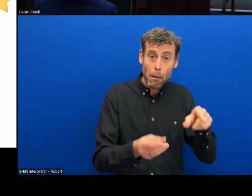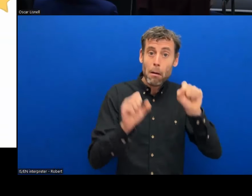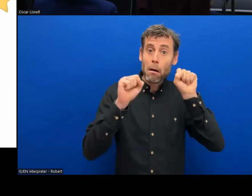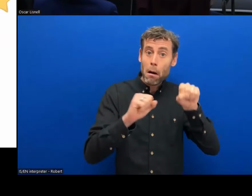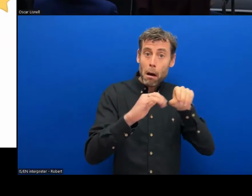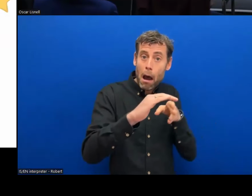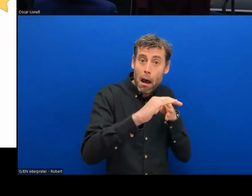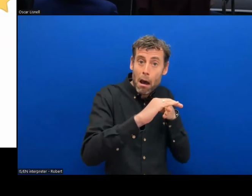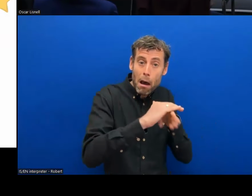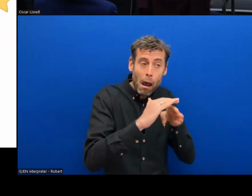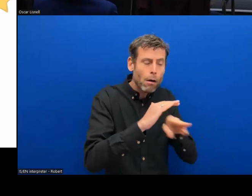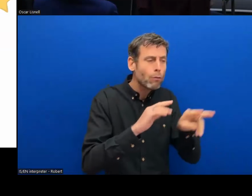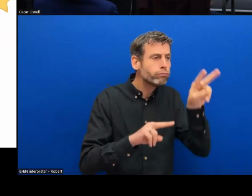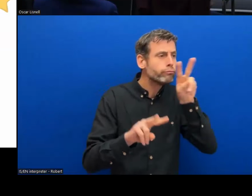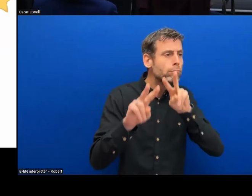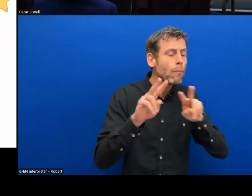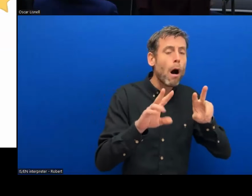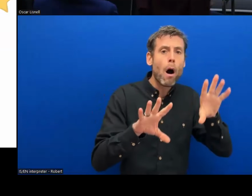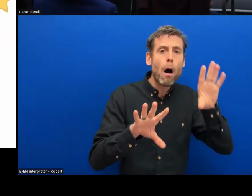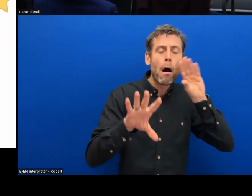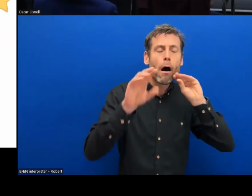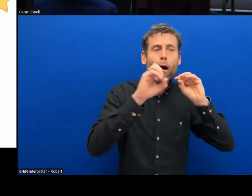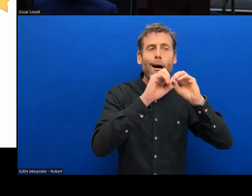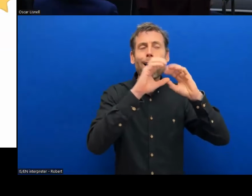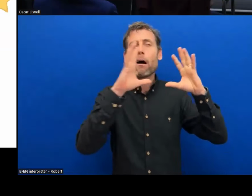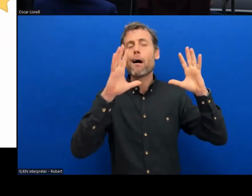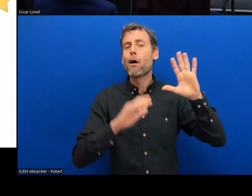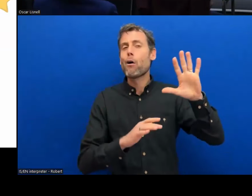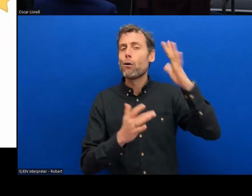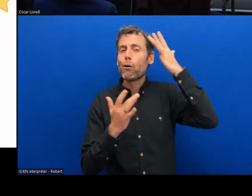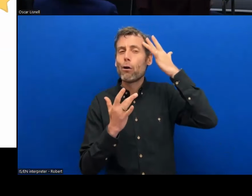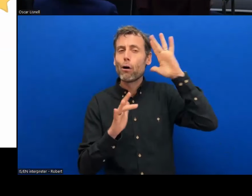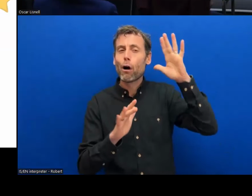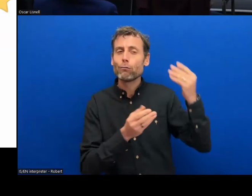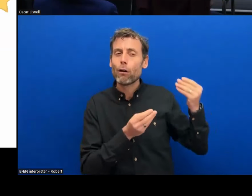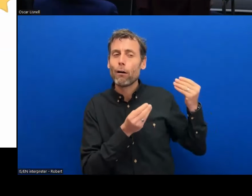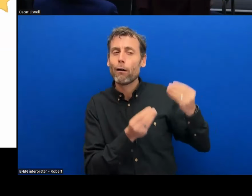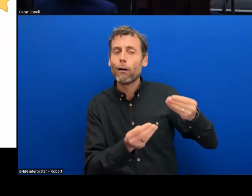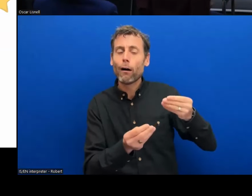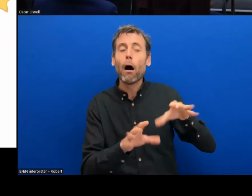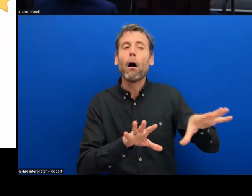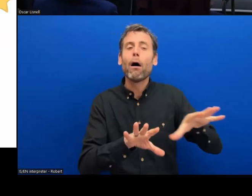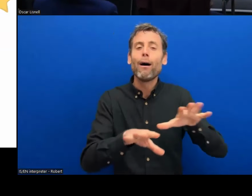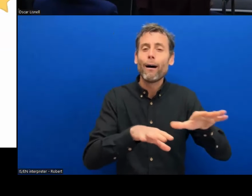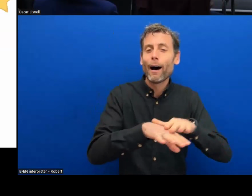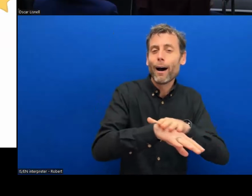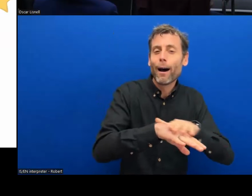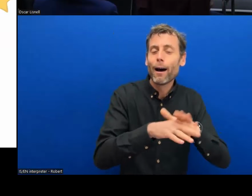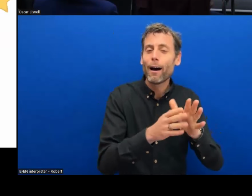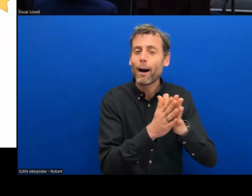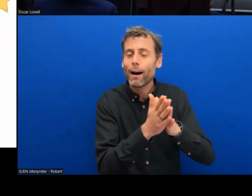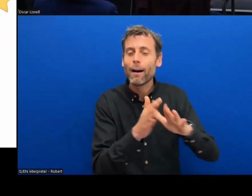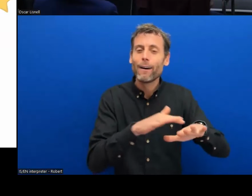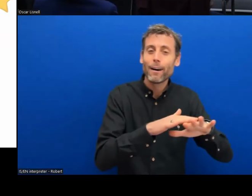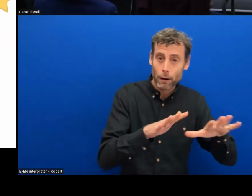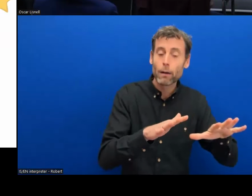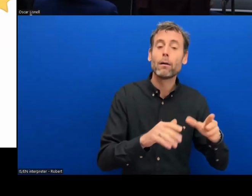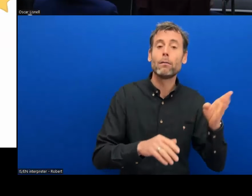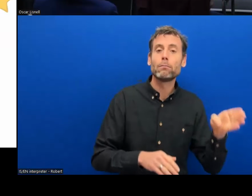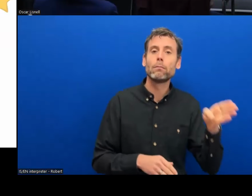develop, how we develop digital solutions for a more inclusive society. And second is the co-creation part. And this will